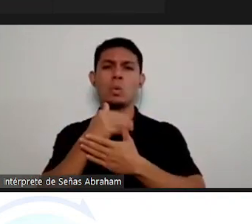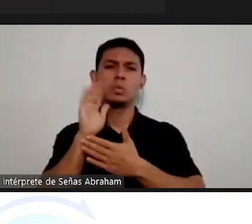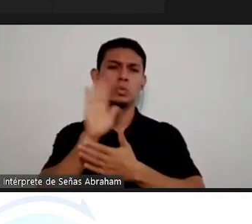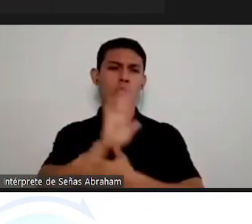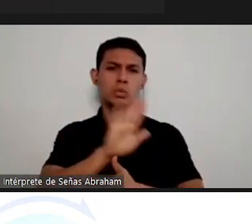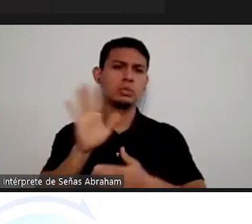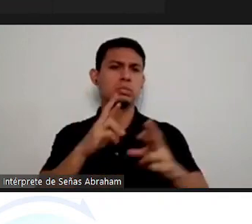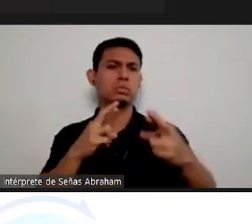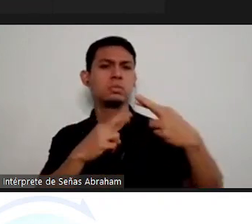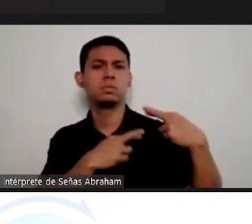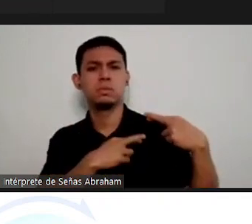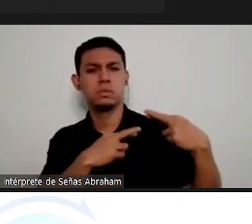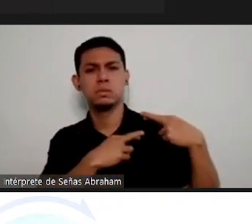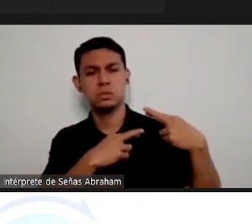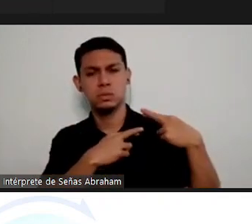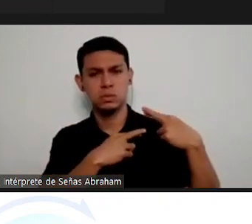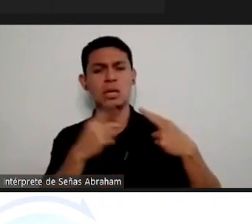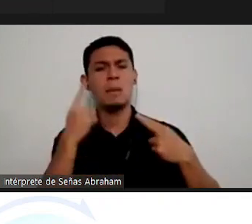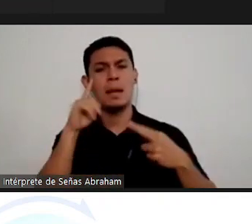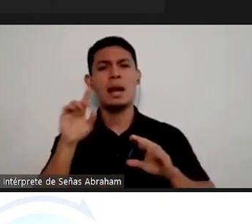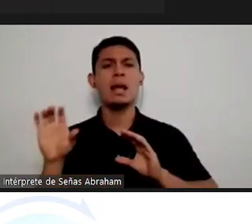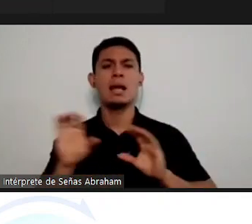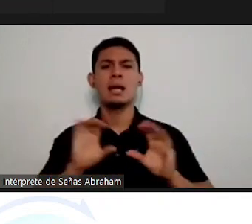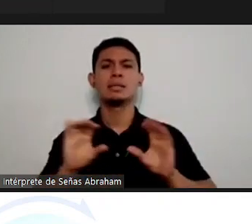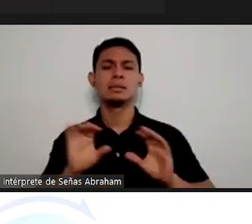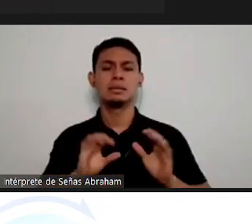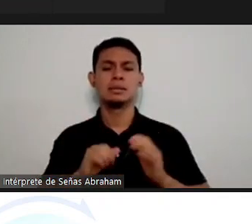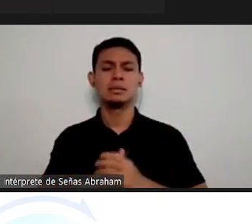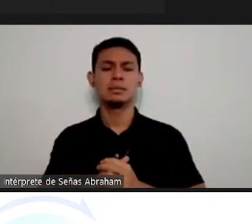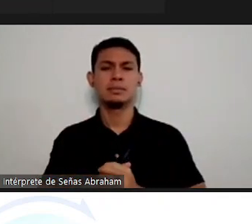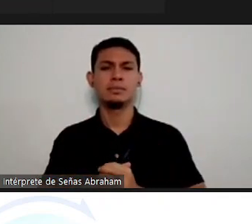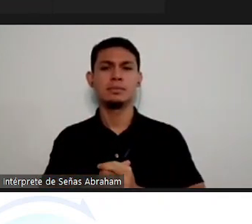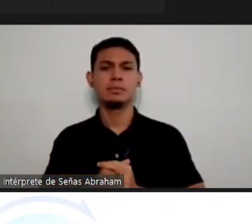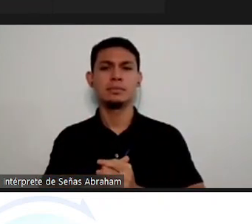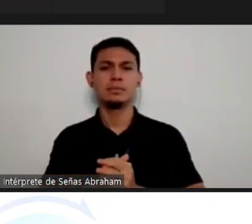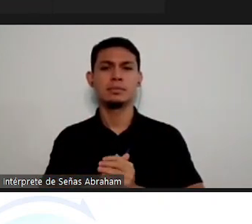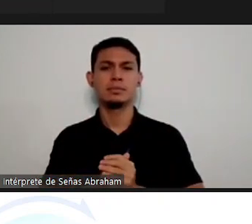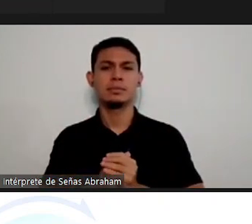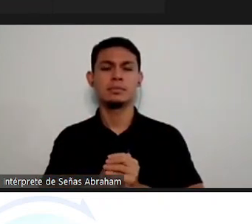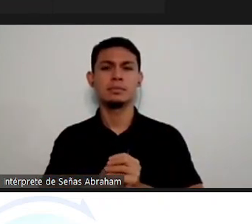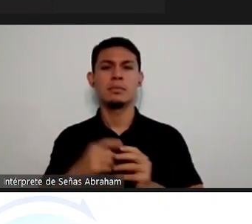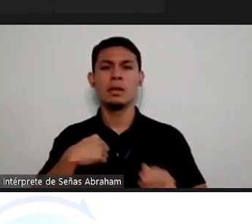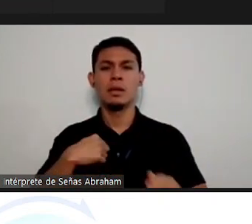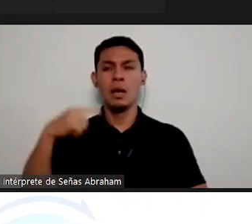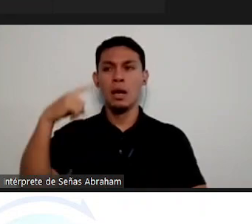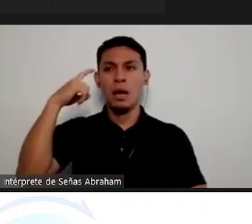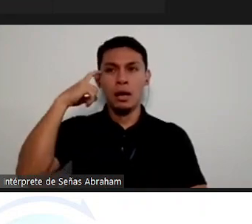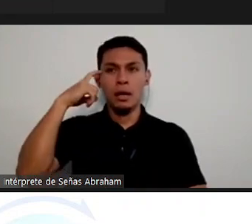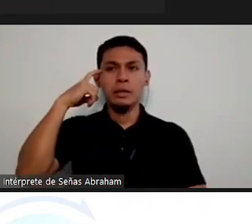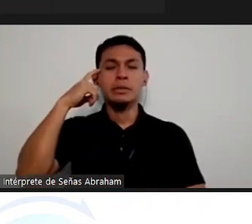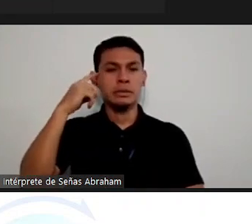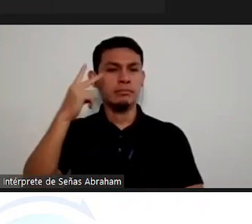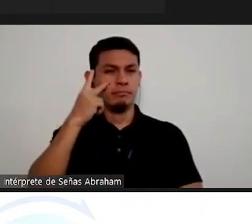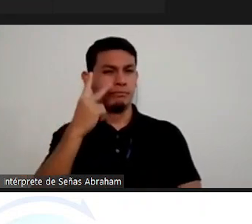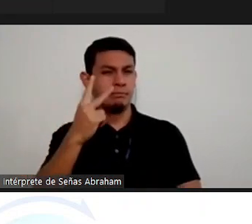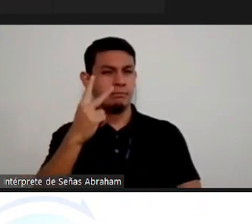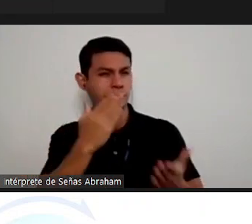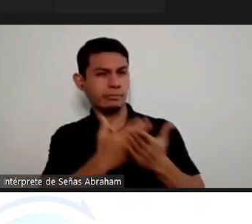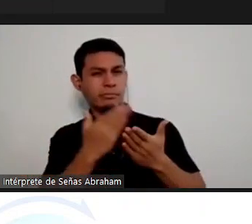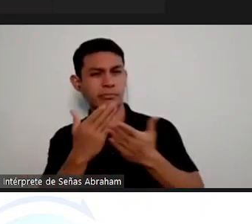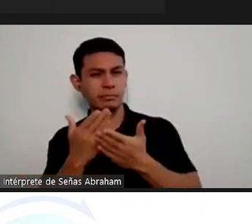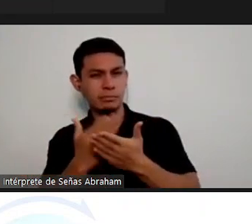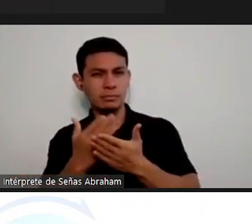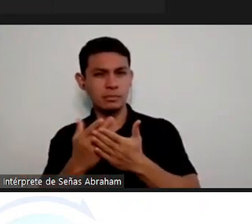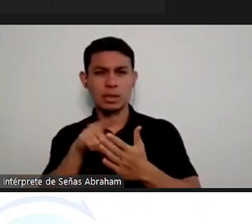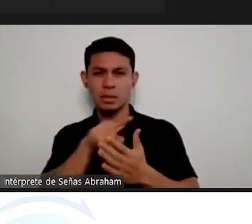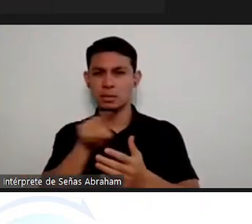parties and the different responsibilities for this plan and what will be